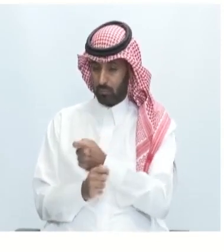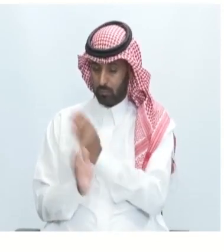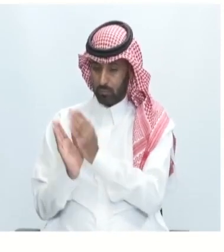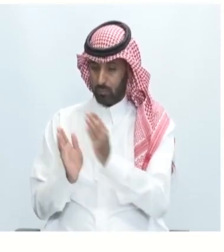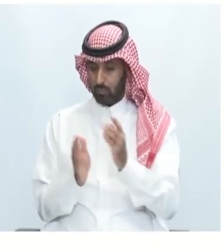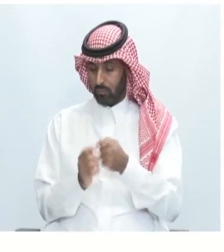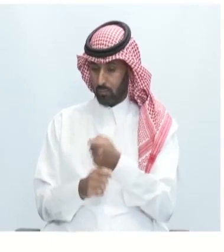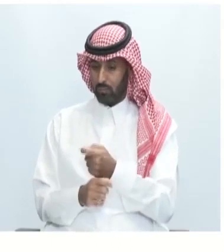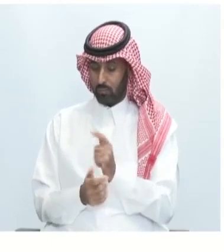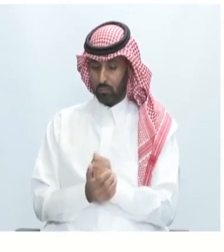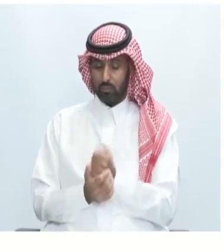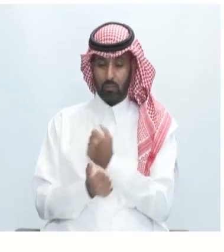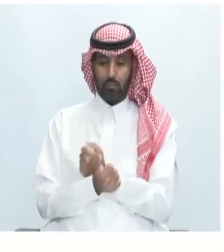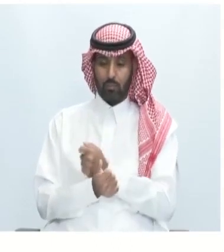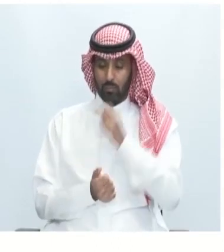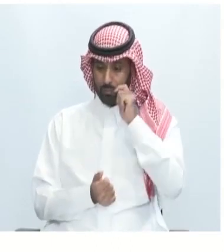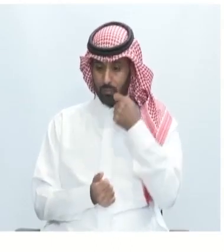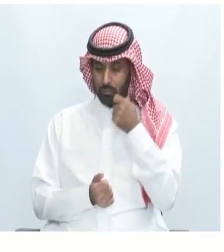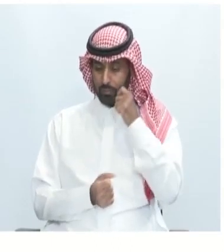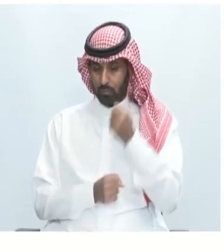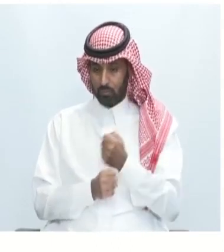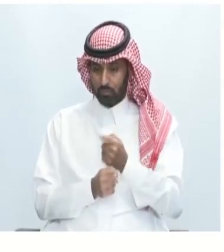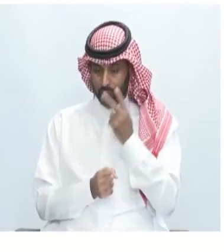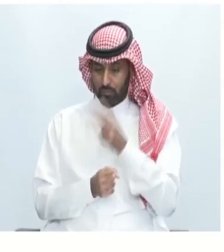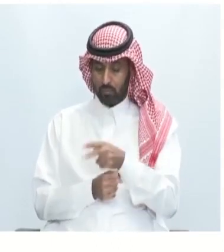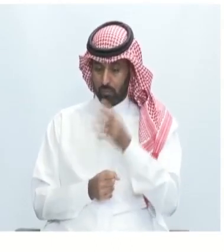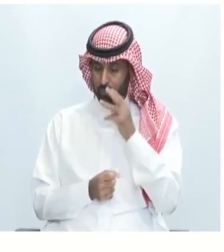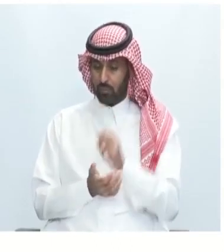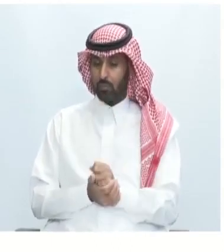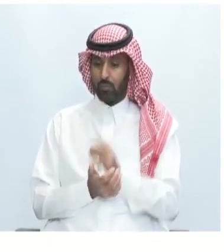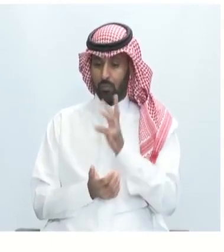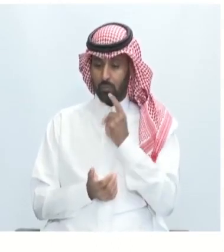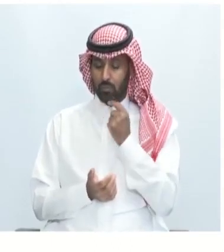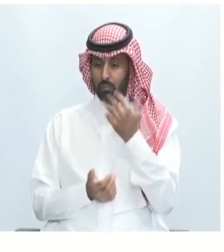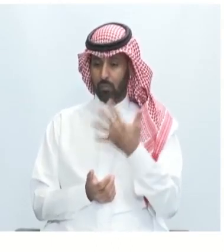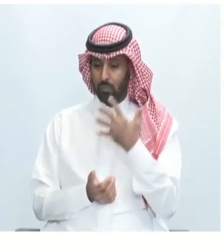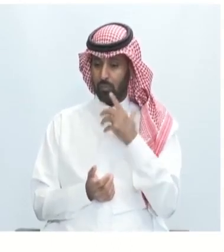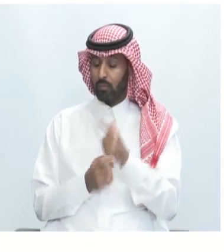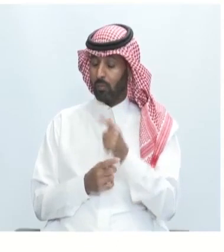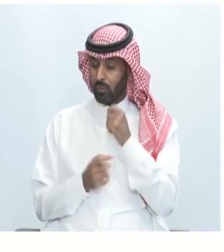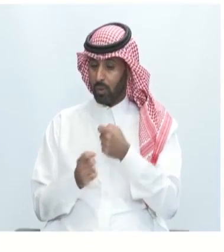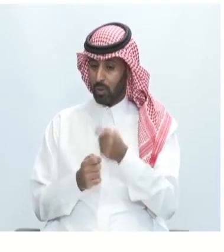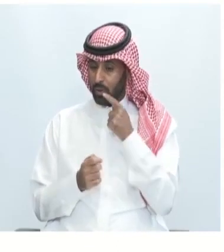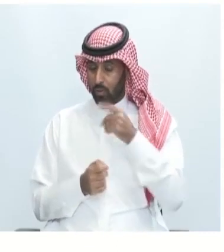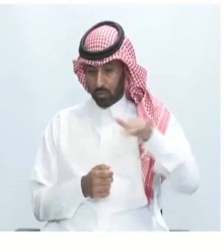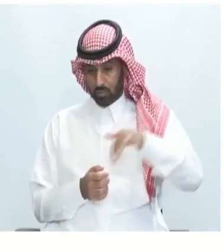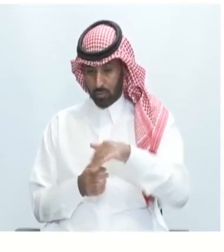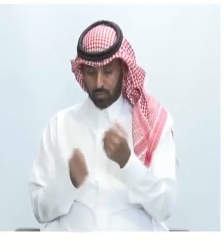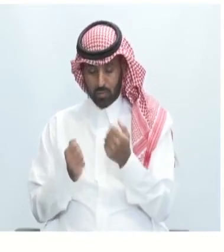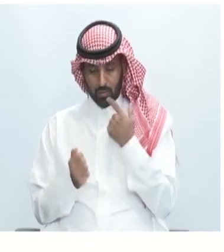library fines. Number six, businessman fined $35 for illegal parking.